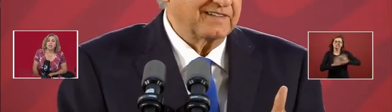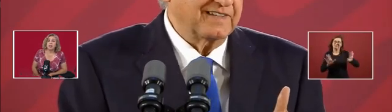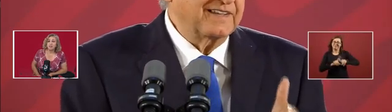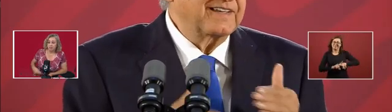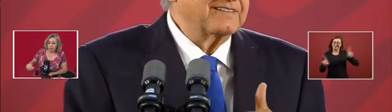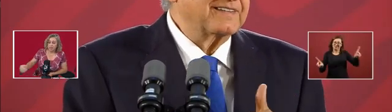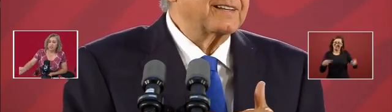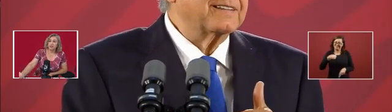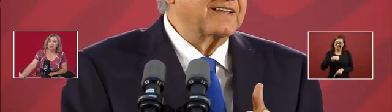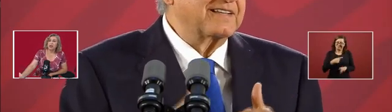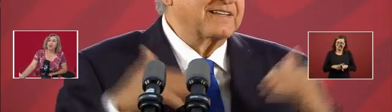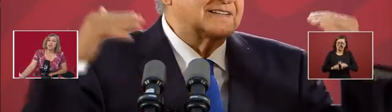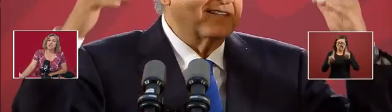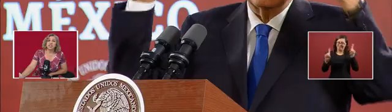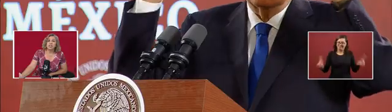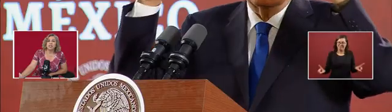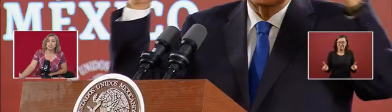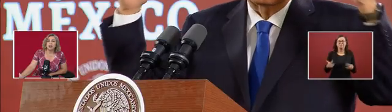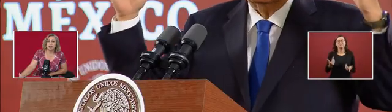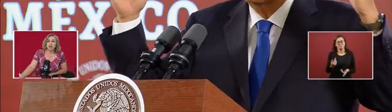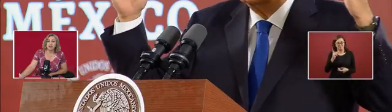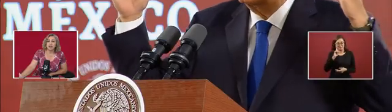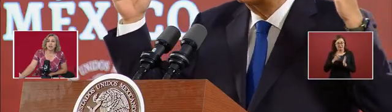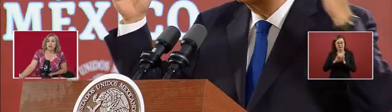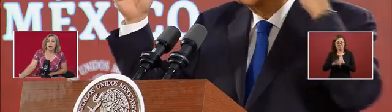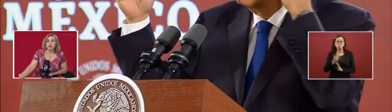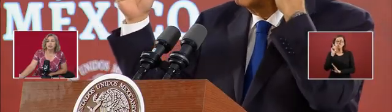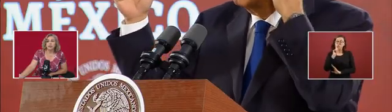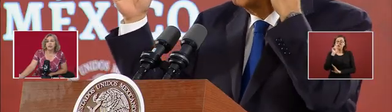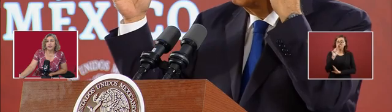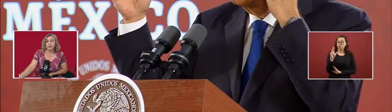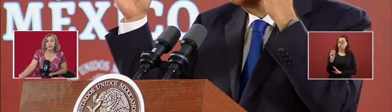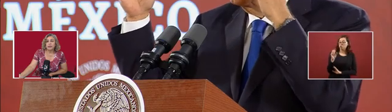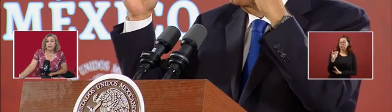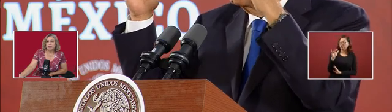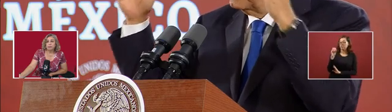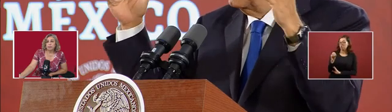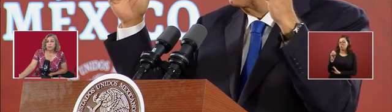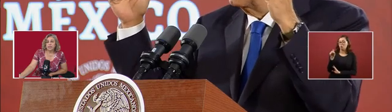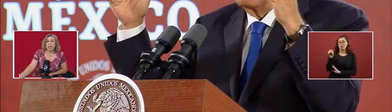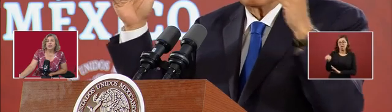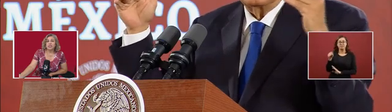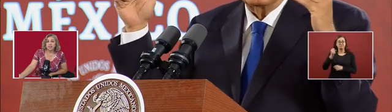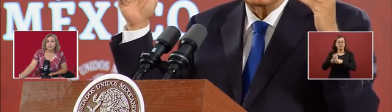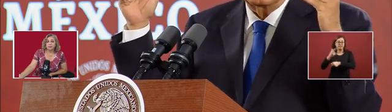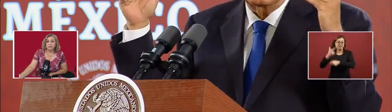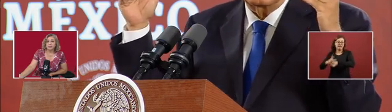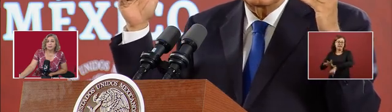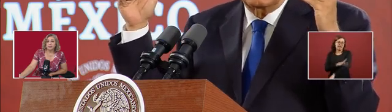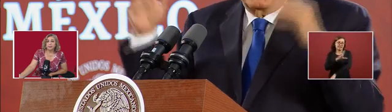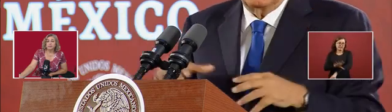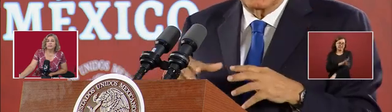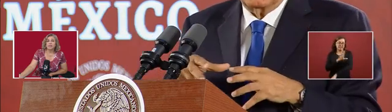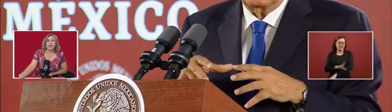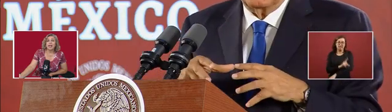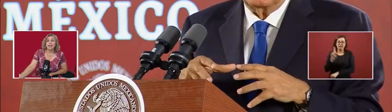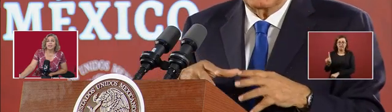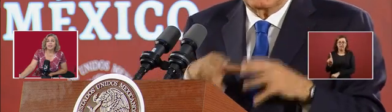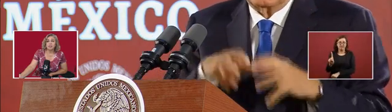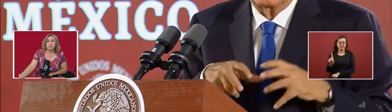Lo que And sucede what has a happened sometimes es que is that les llega el bimestre that you would get